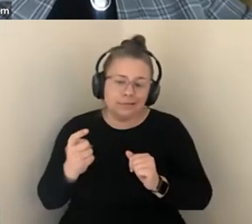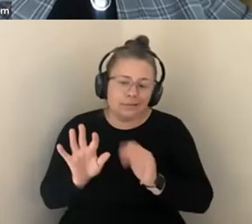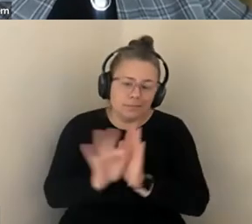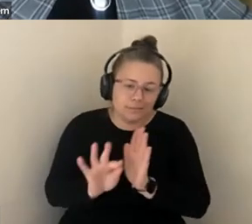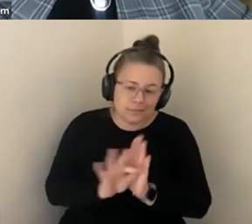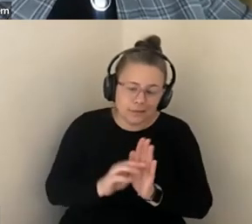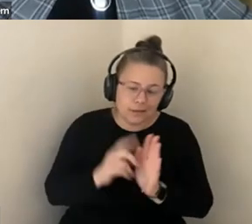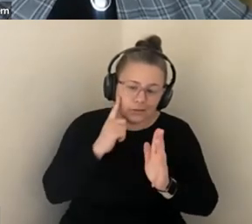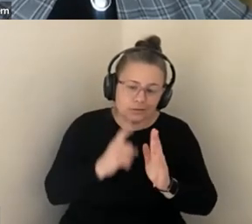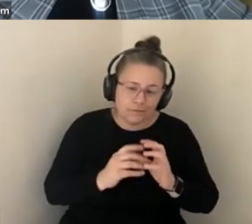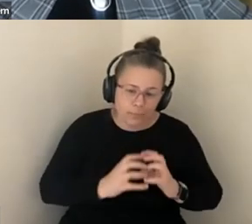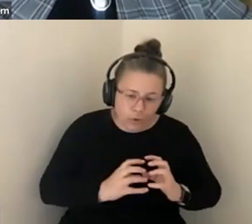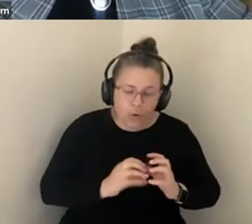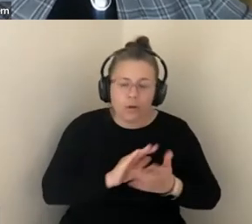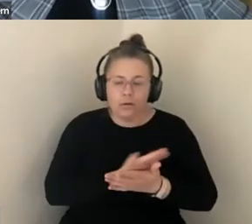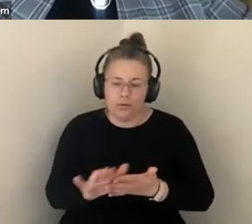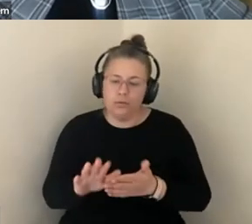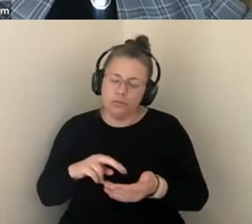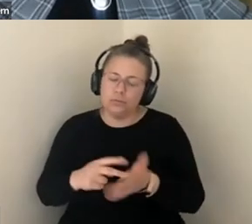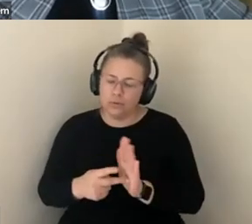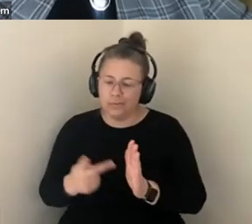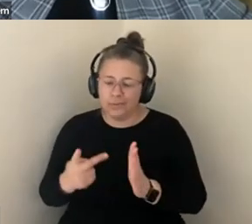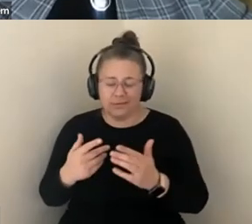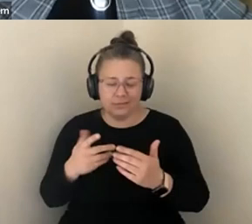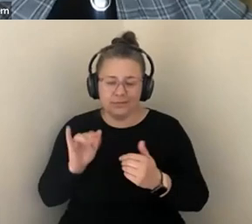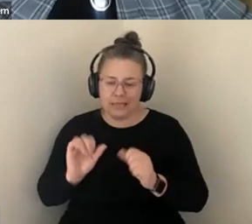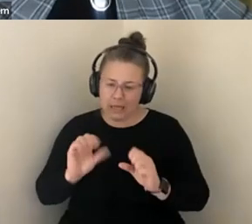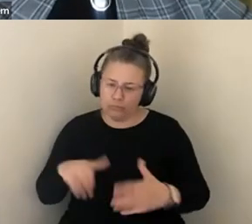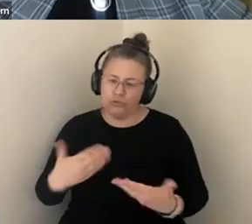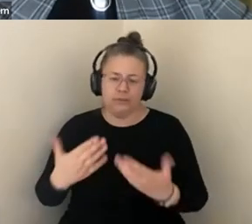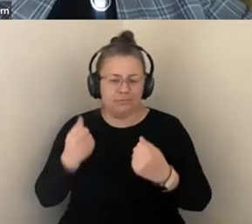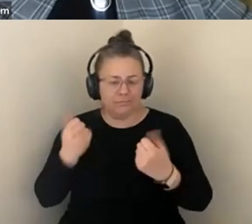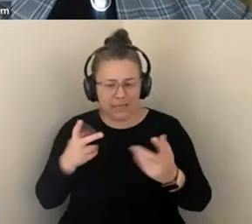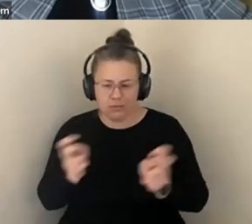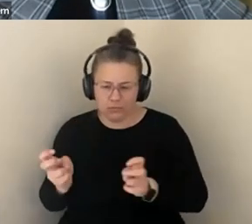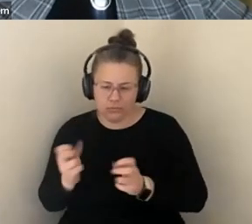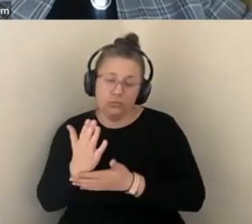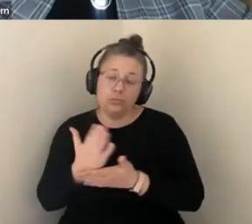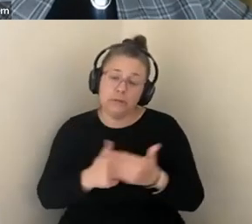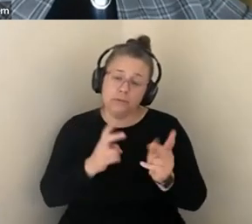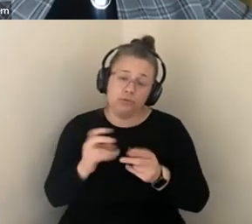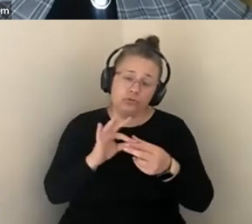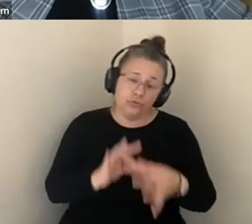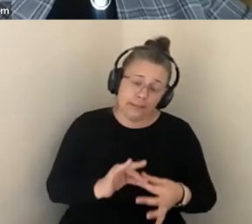raises many issues, some of them related to eugenics and some to others.